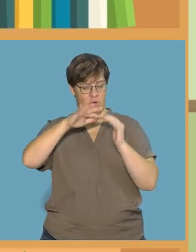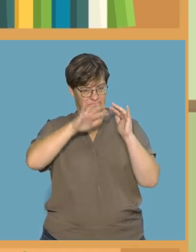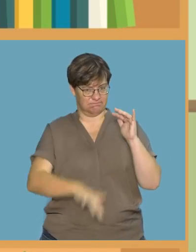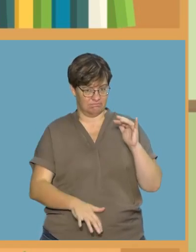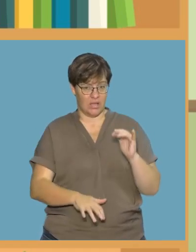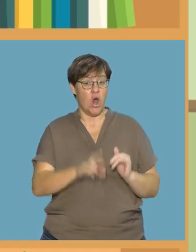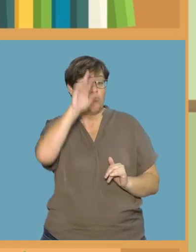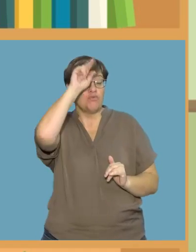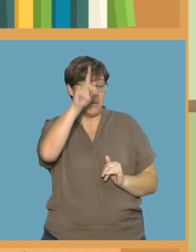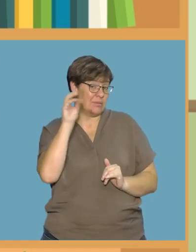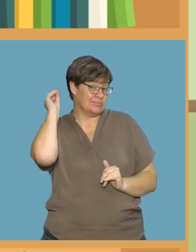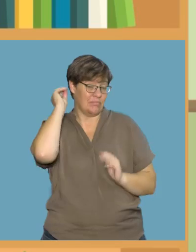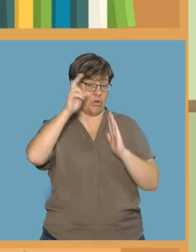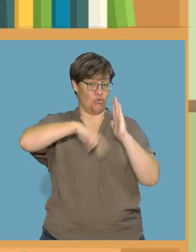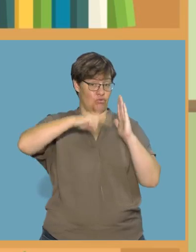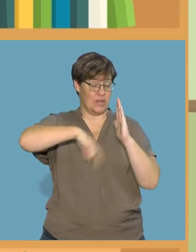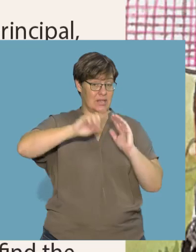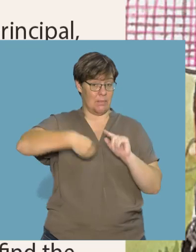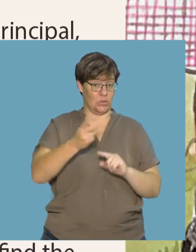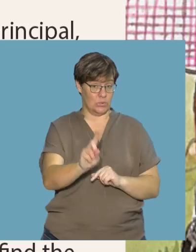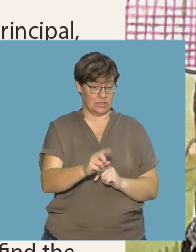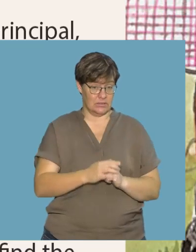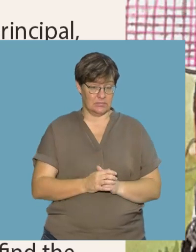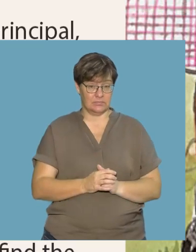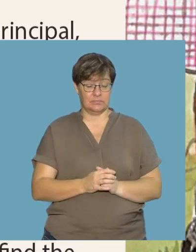remember what you read about.